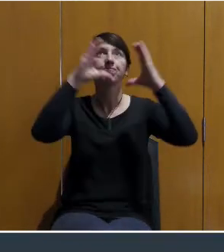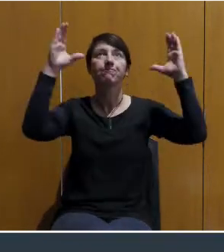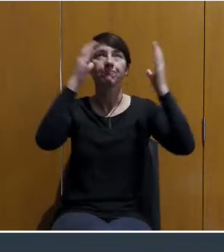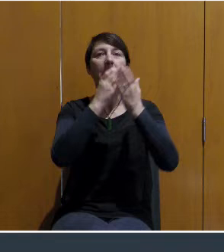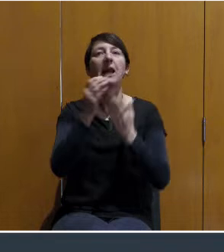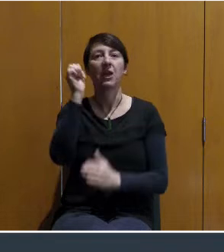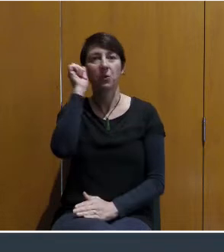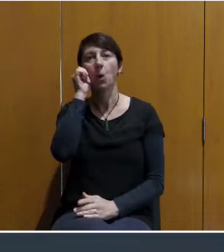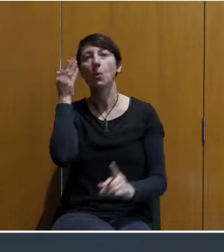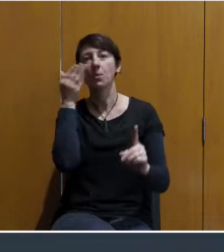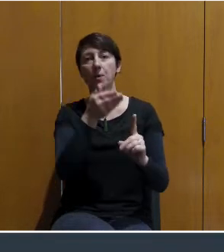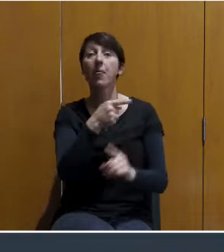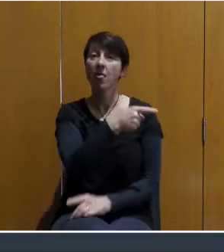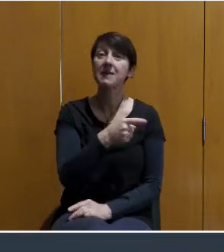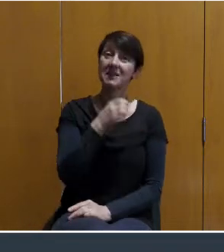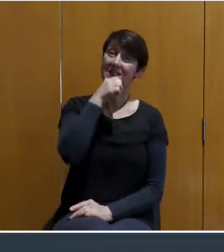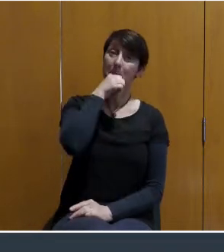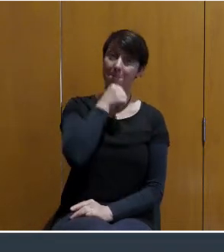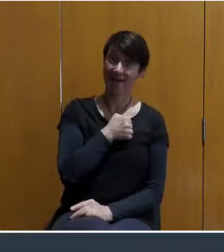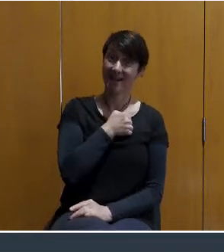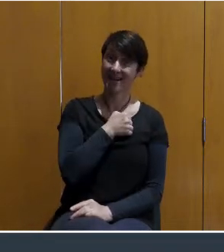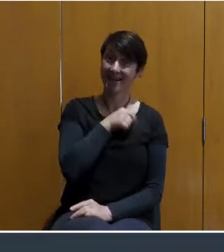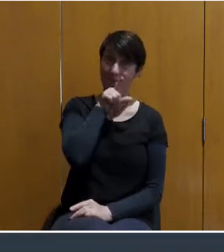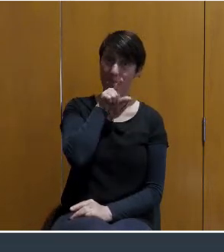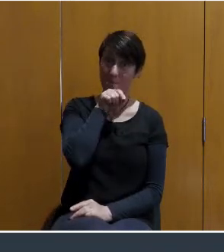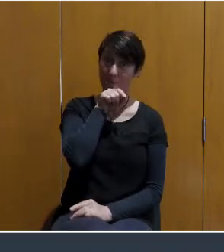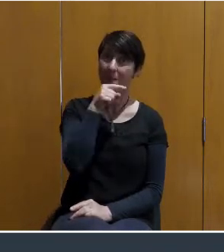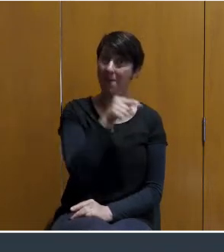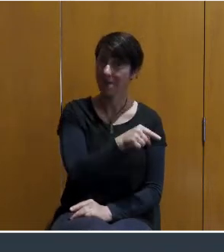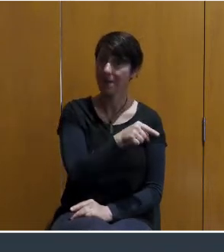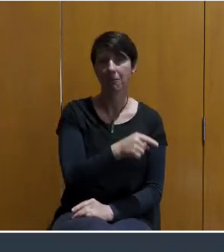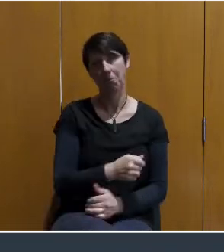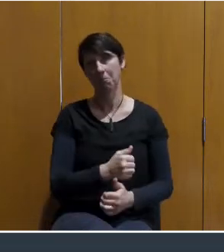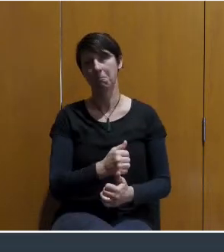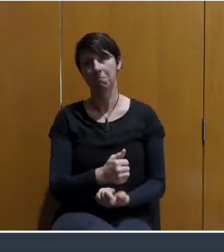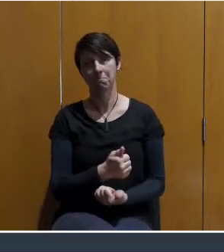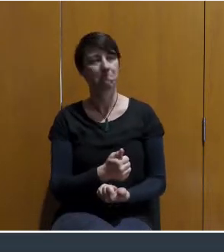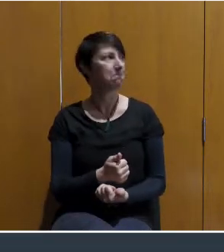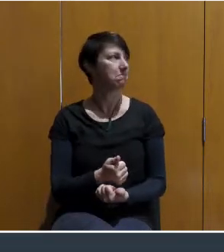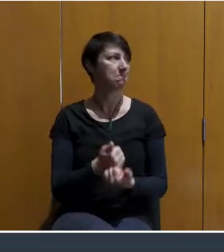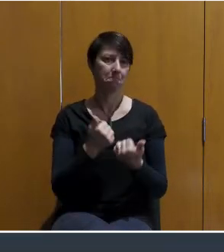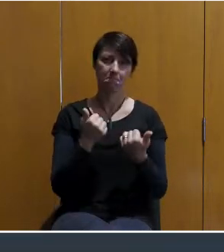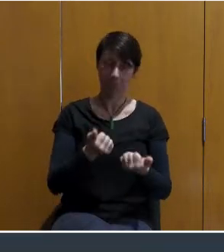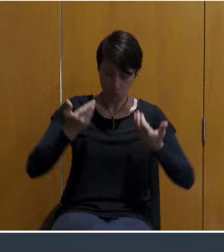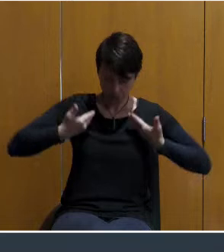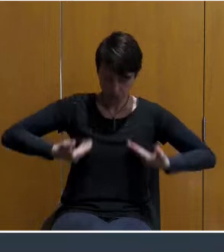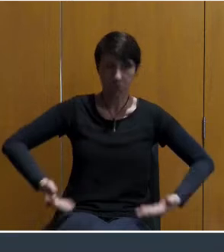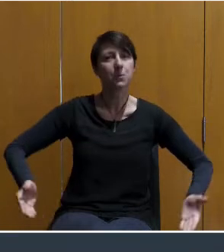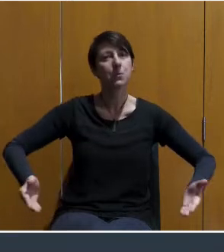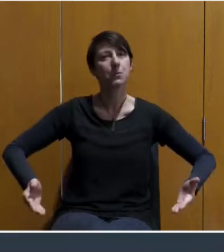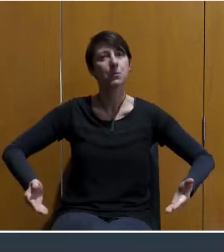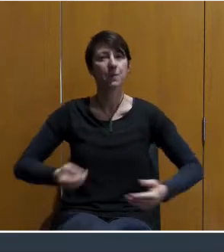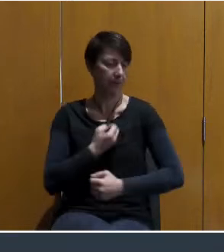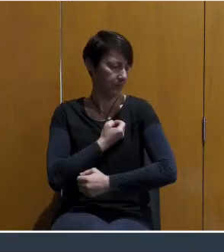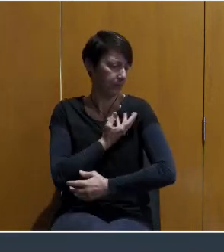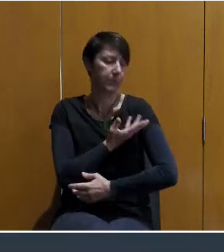our archetypal male banded dotterel, and you can see that in good conditions and in strong breeding plumage, is actually